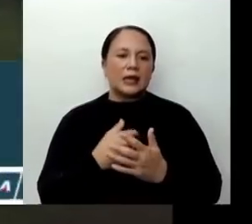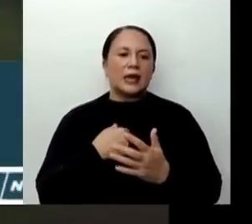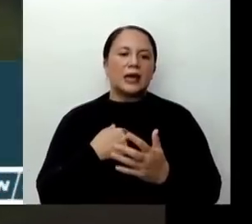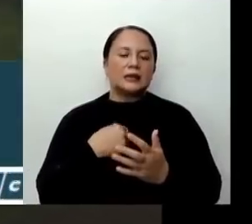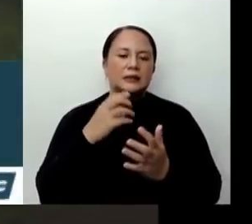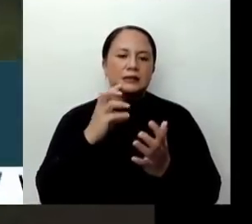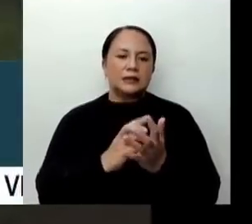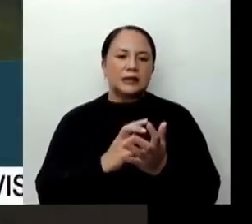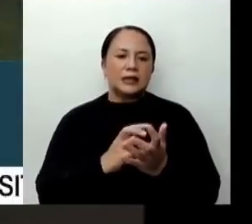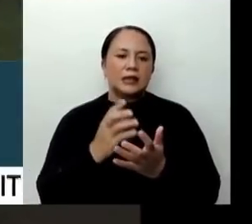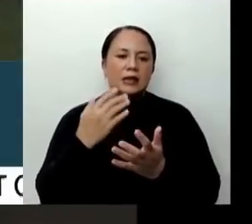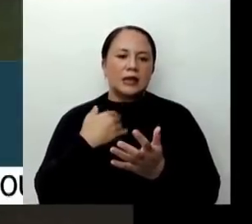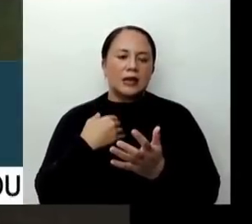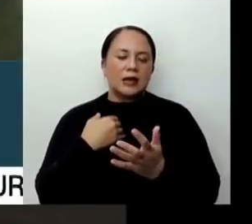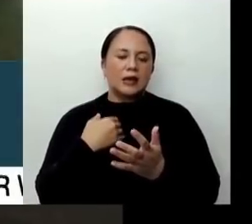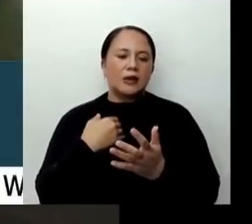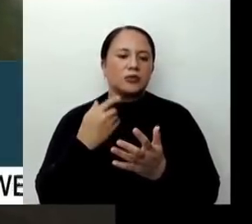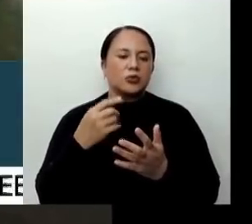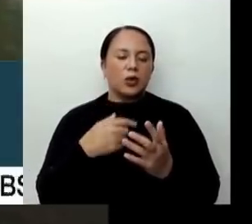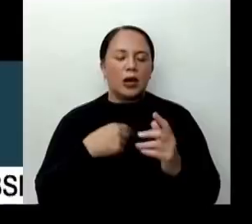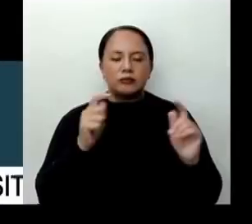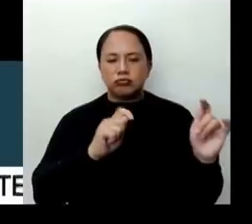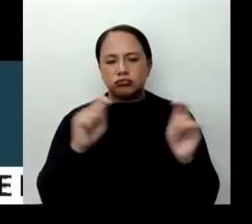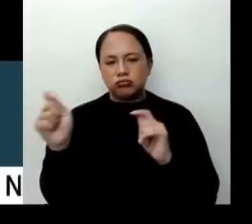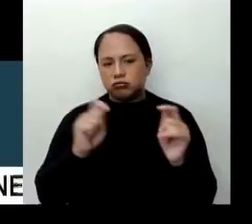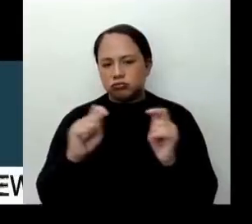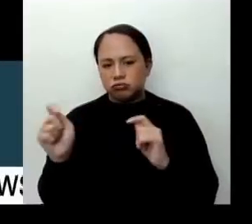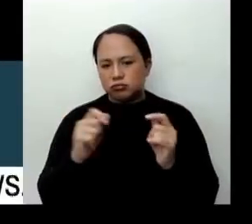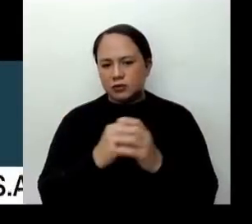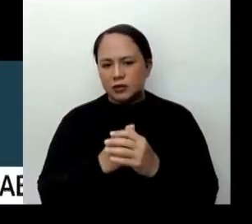in Camotes Island, Cebu, evacuated hundreds